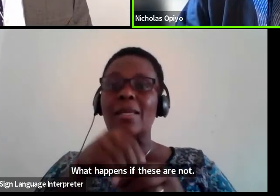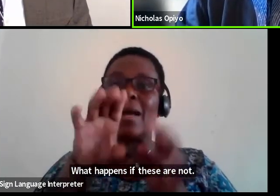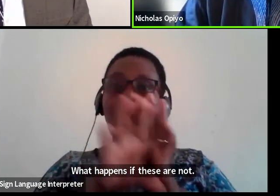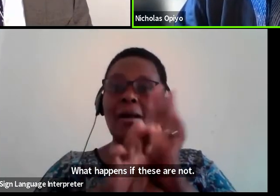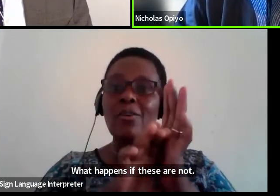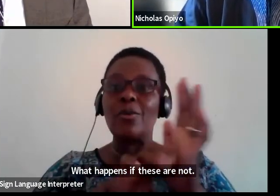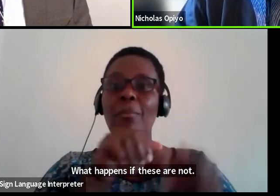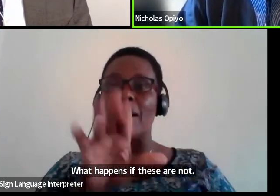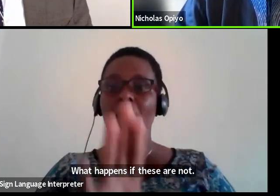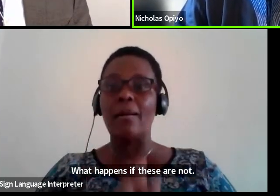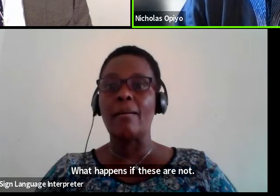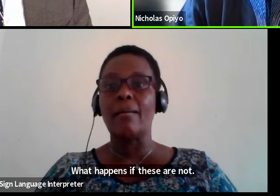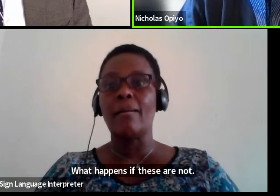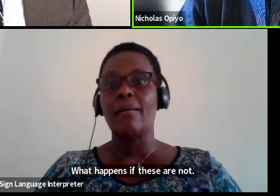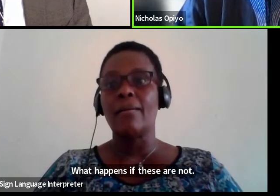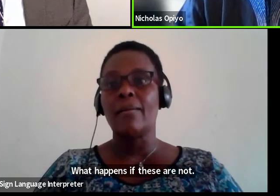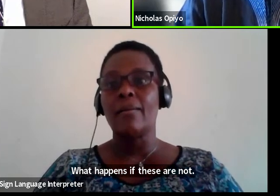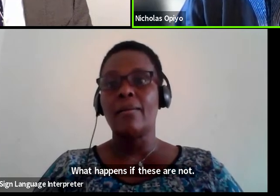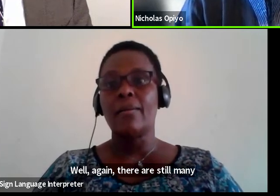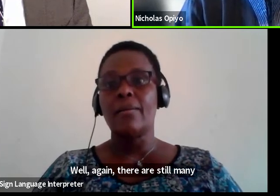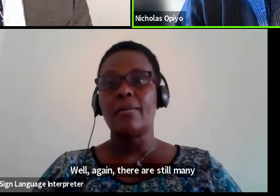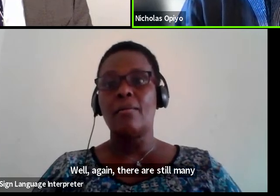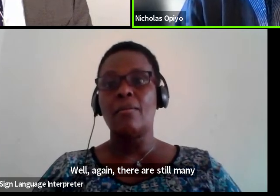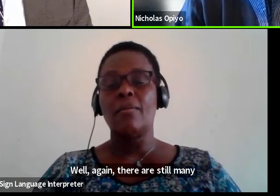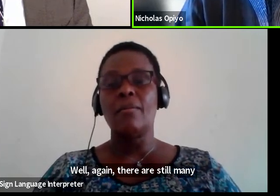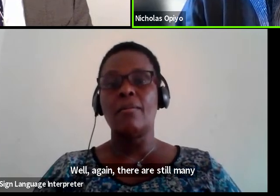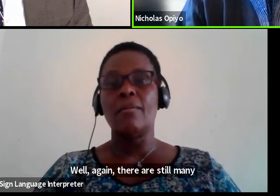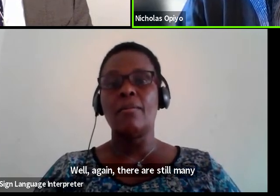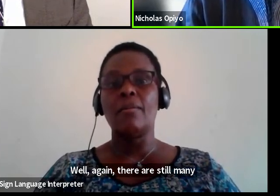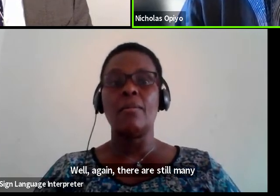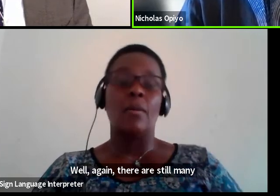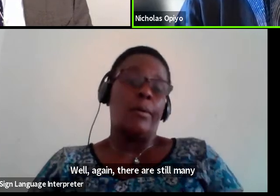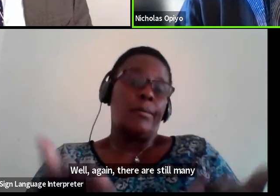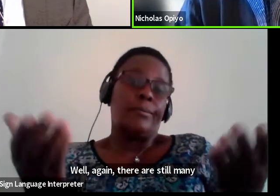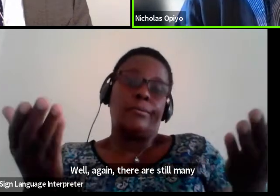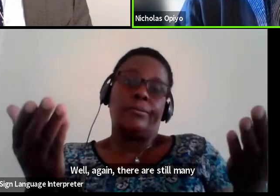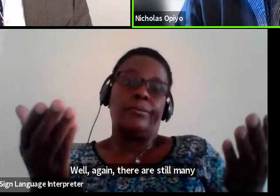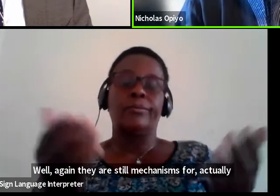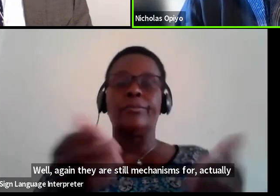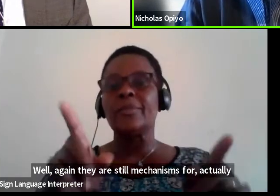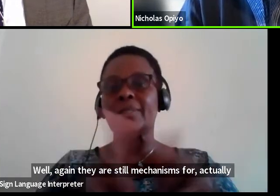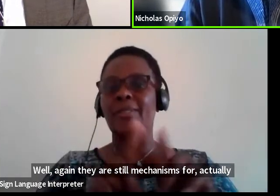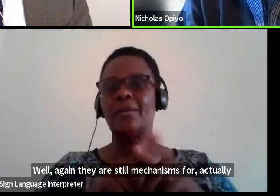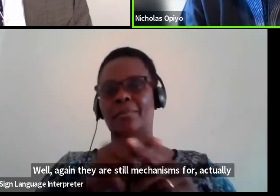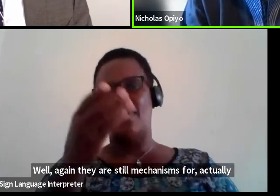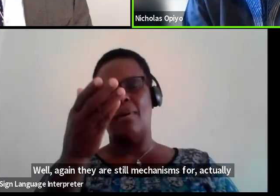Well, again, there are still mechanisms for acting